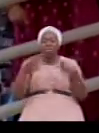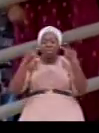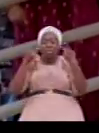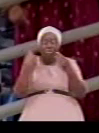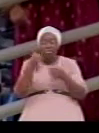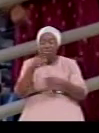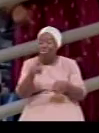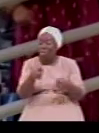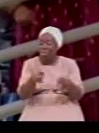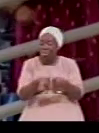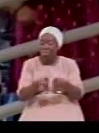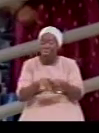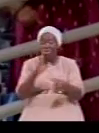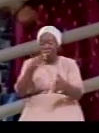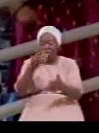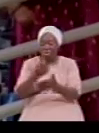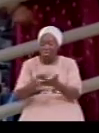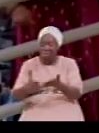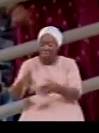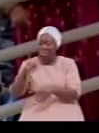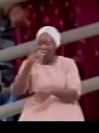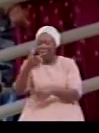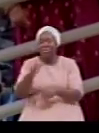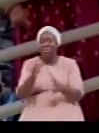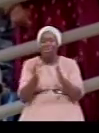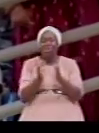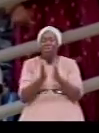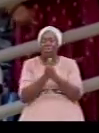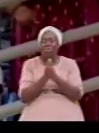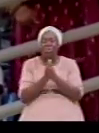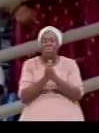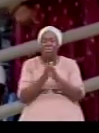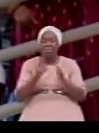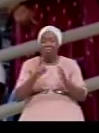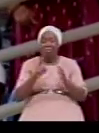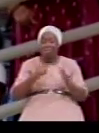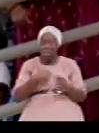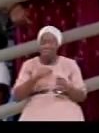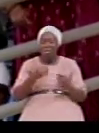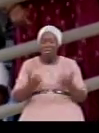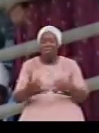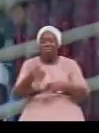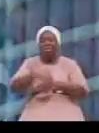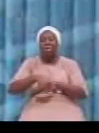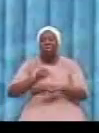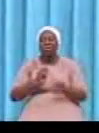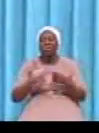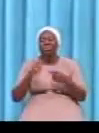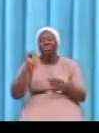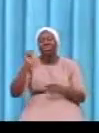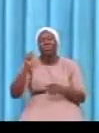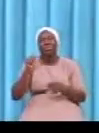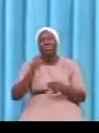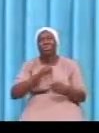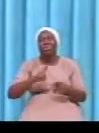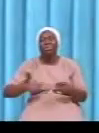for you too. Your portion is included. Tell the Lord, I want to be a testifier tonight. Visit me,